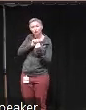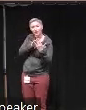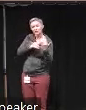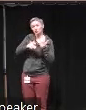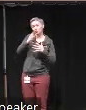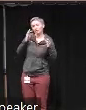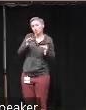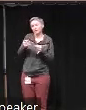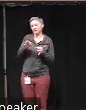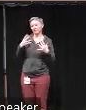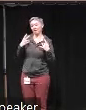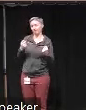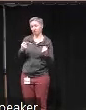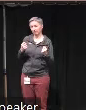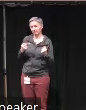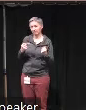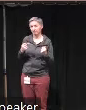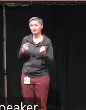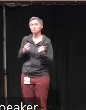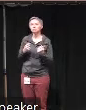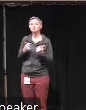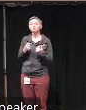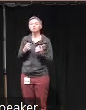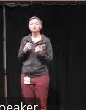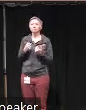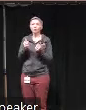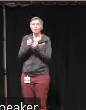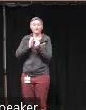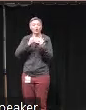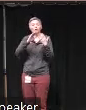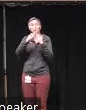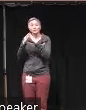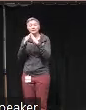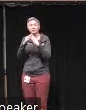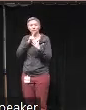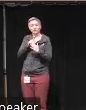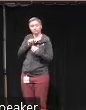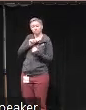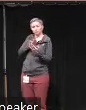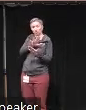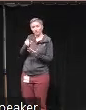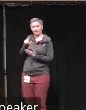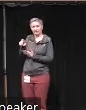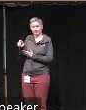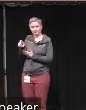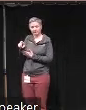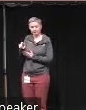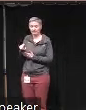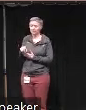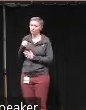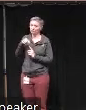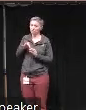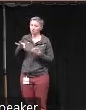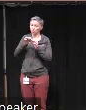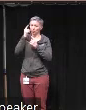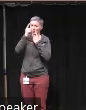of health through our, in our communities, what we need to really think about. And that was